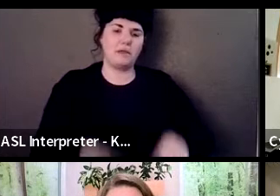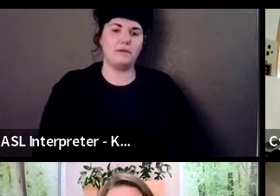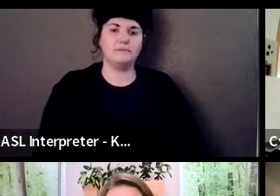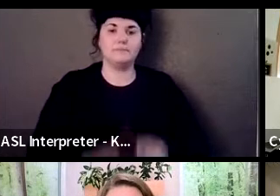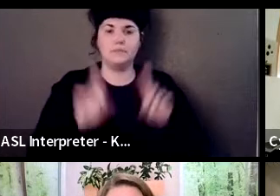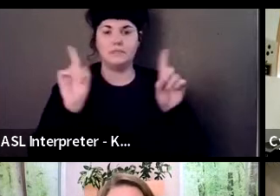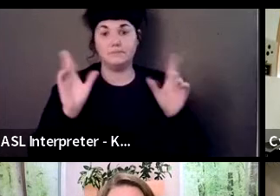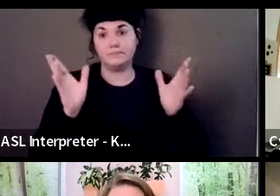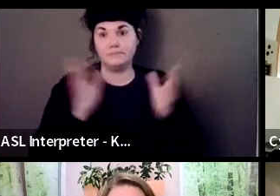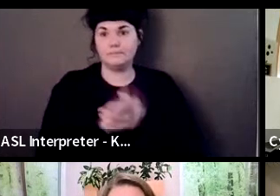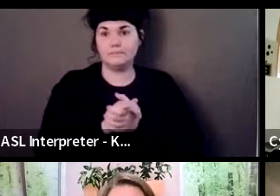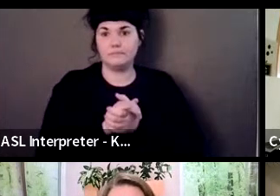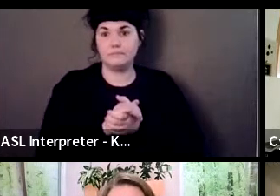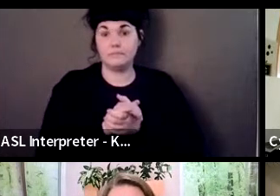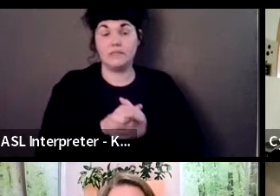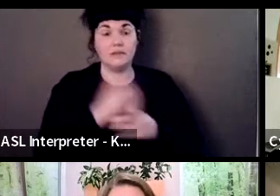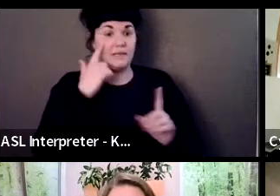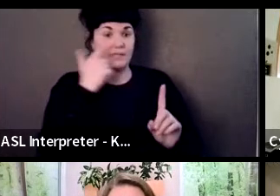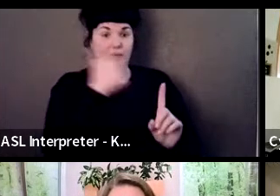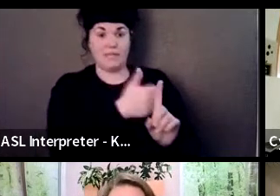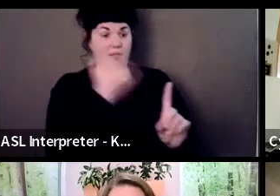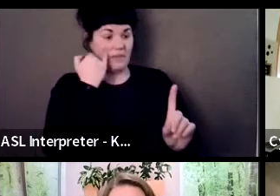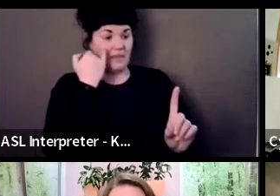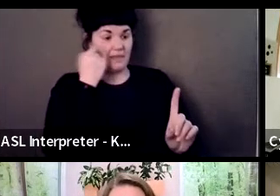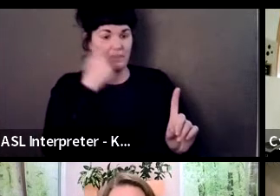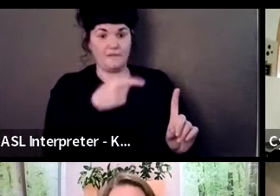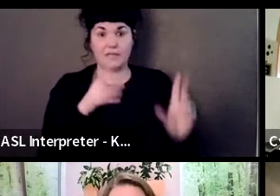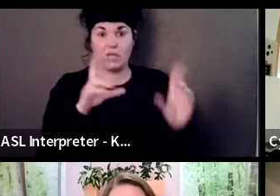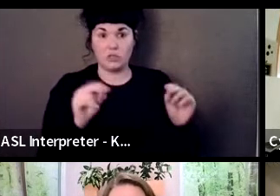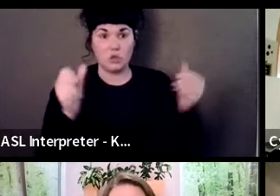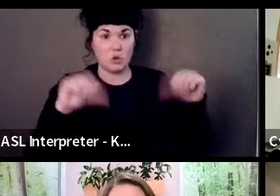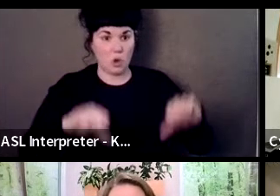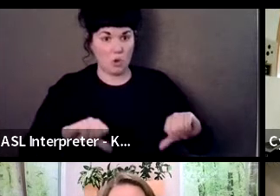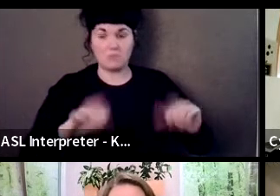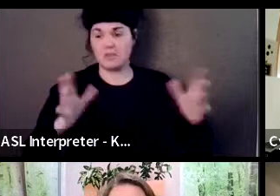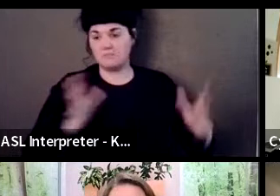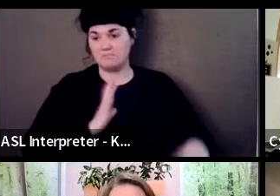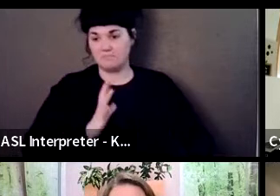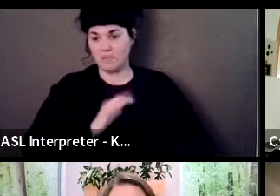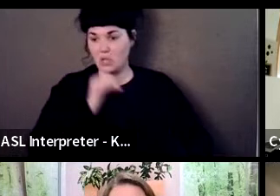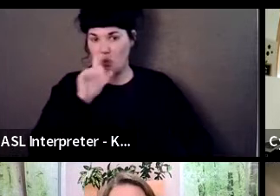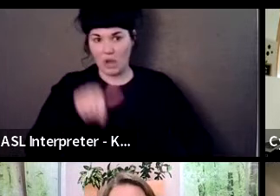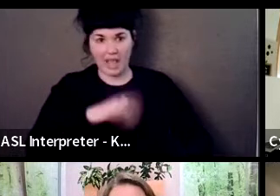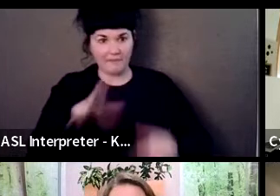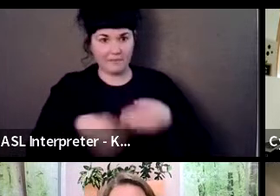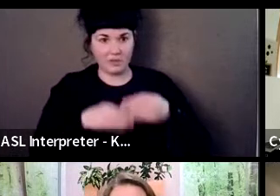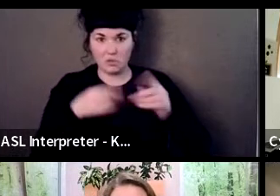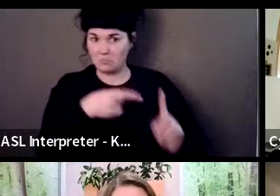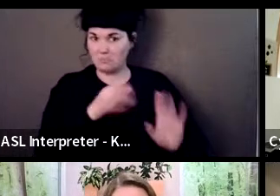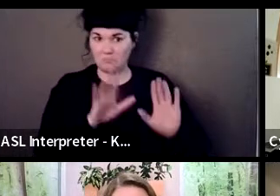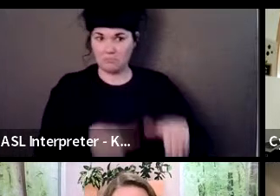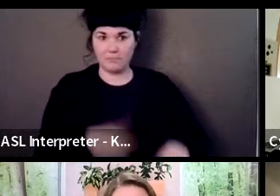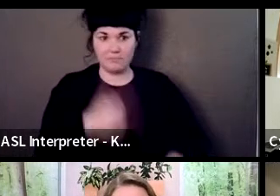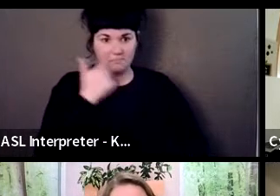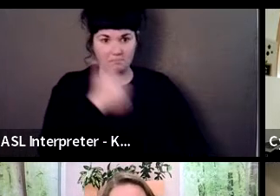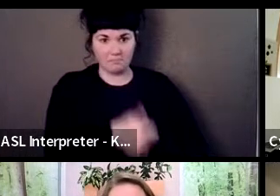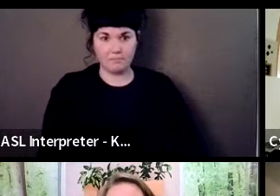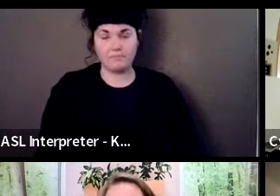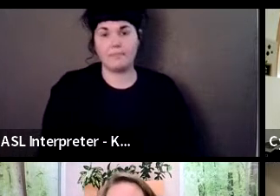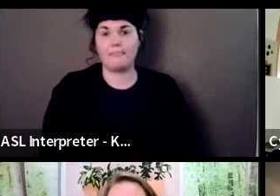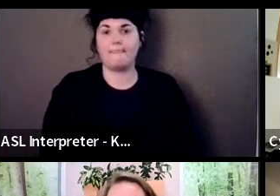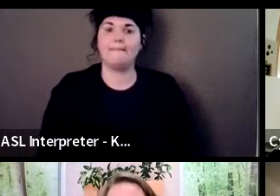But I mean, that's up to him. If he says no, then we won't have to put him on in the motion. It's completely up to Commissioner Clark.